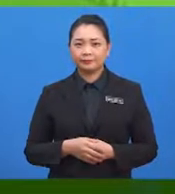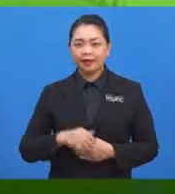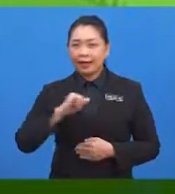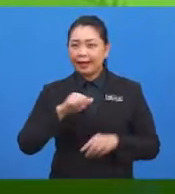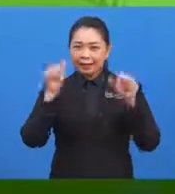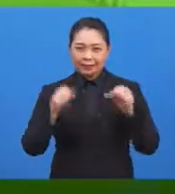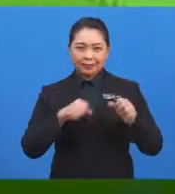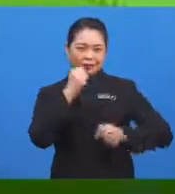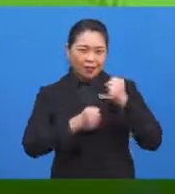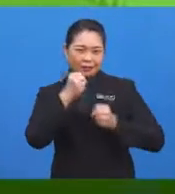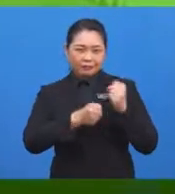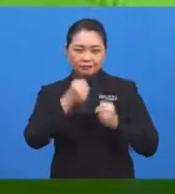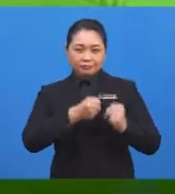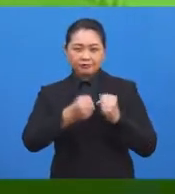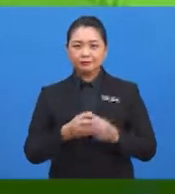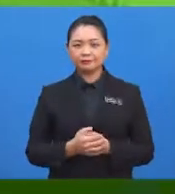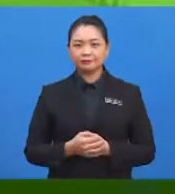I can run.